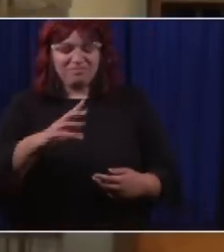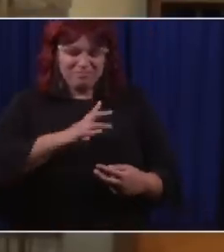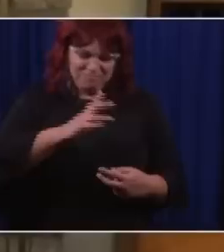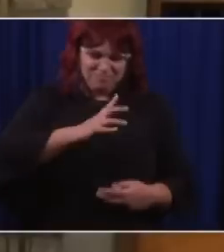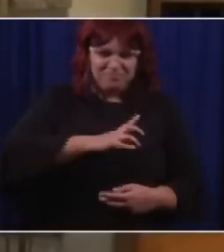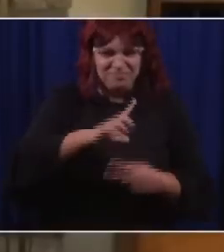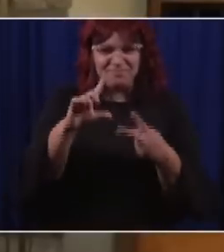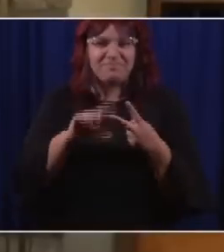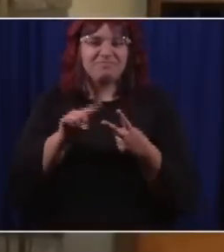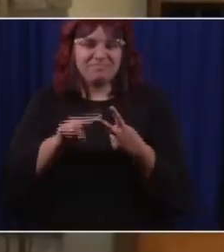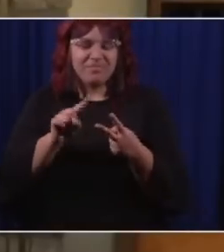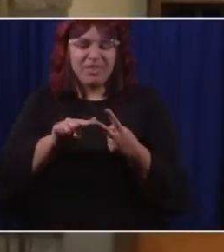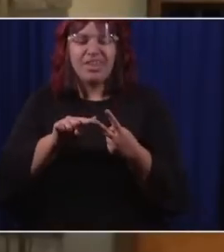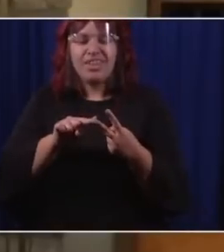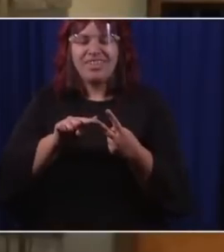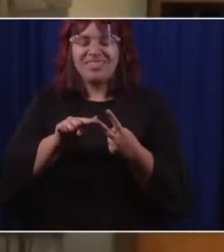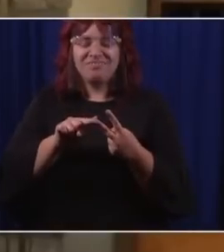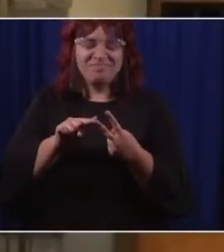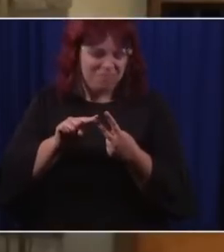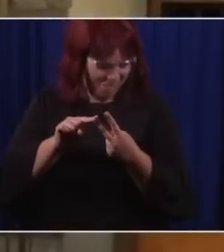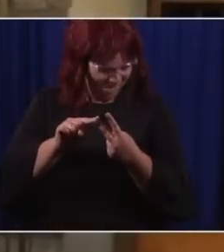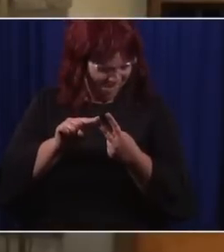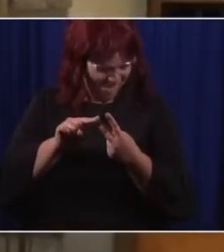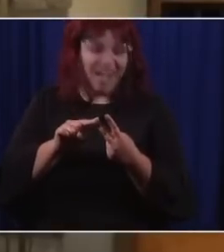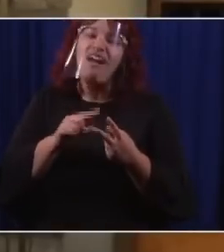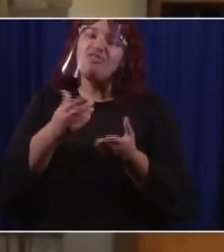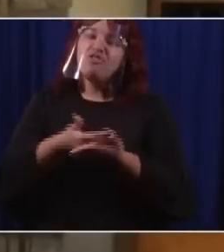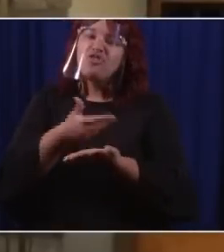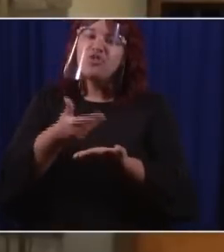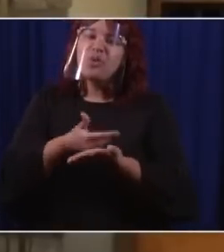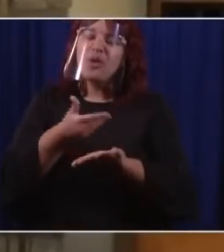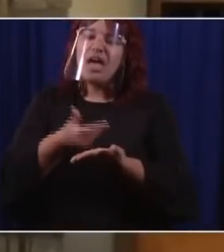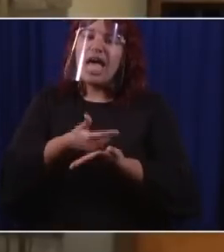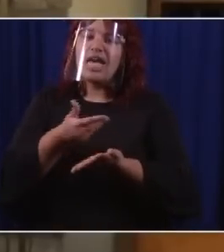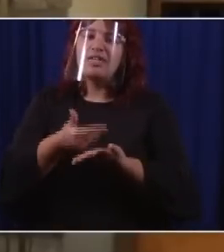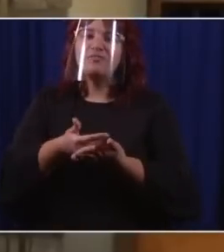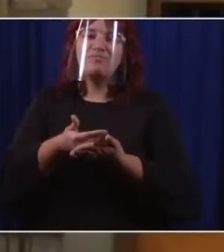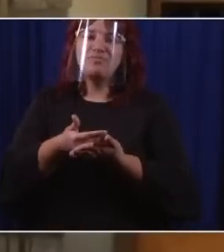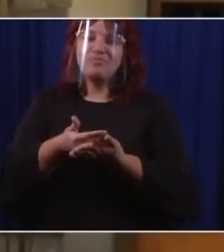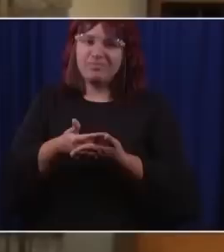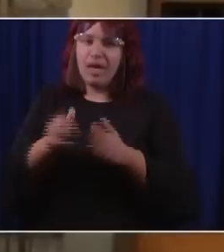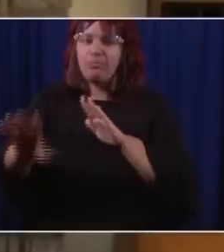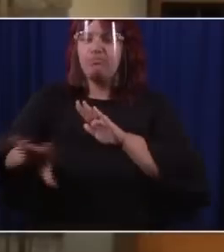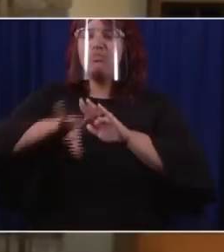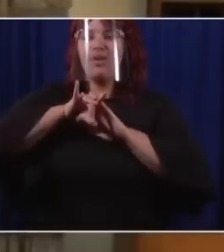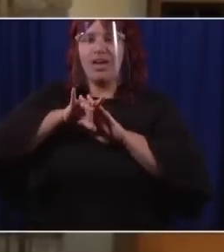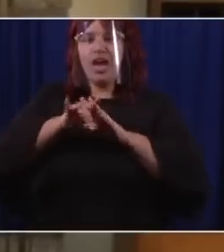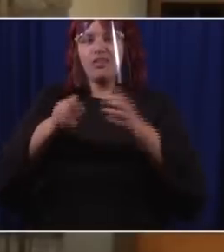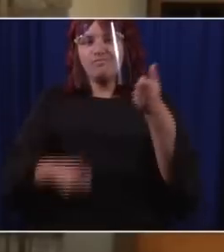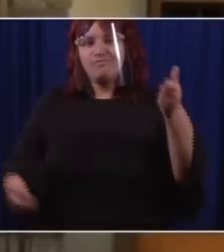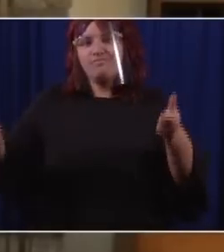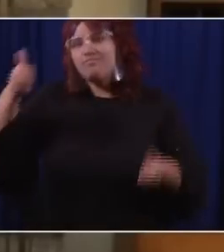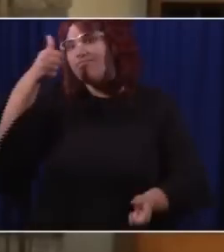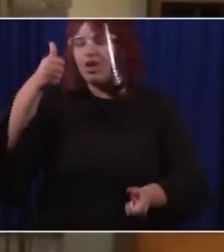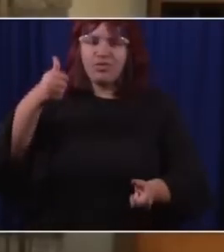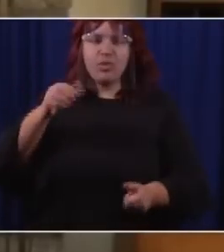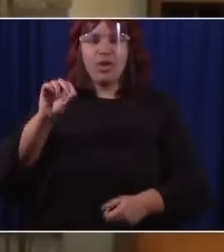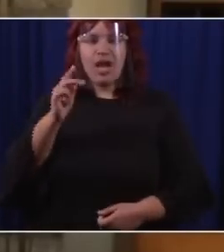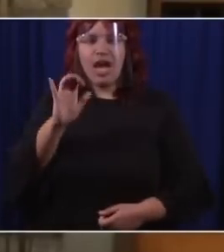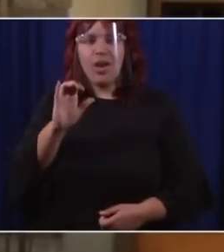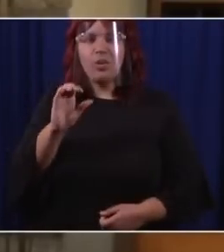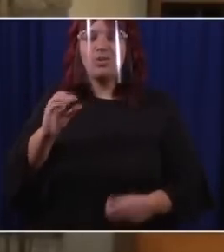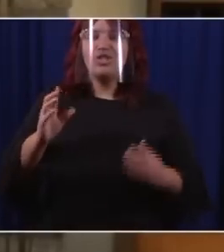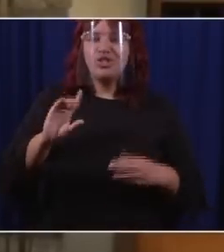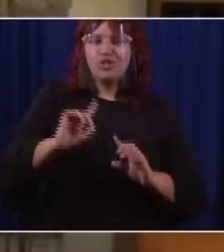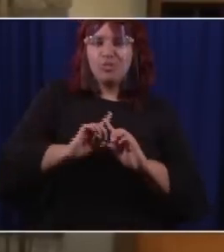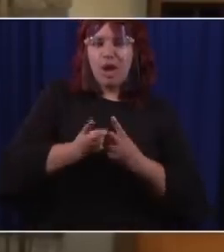Second, the new administrative lead of Ohio Department of Health, just from a forward-facing aspect, what